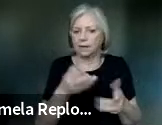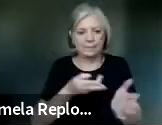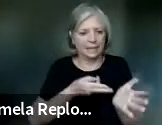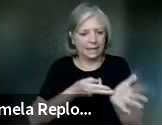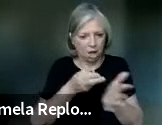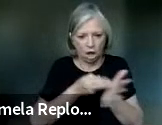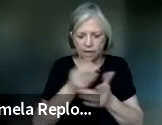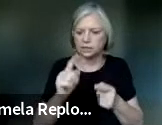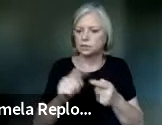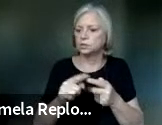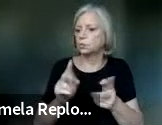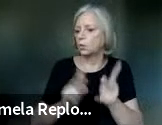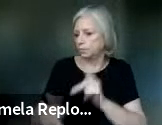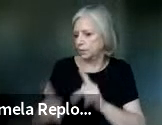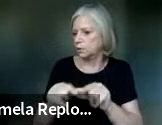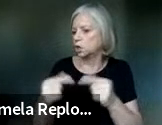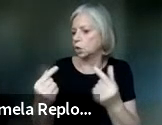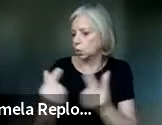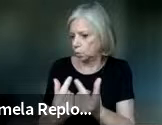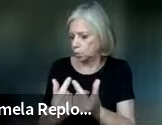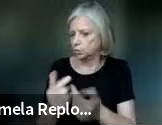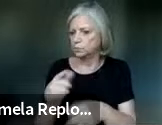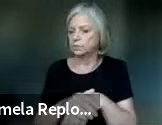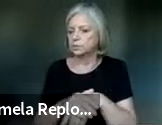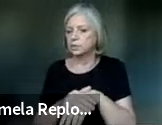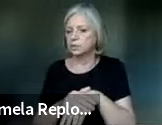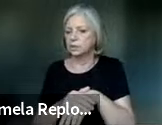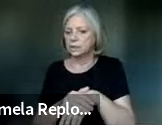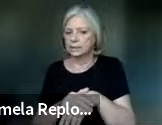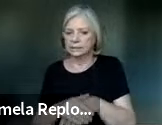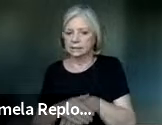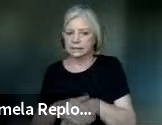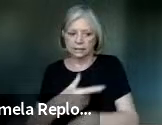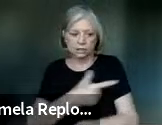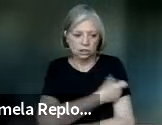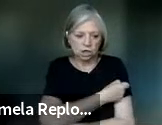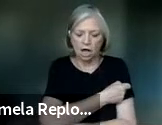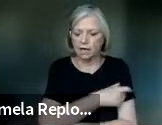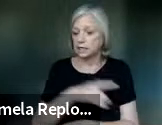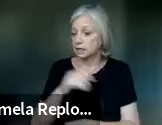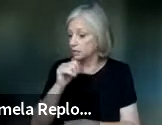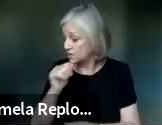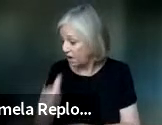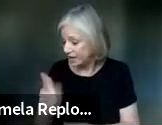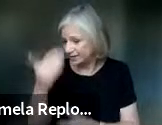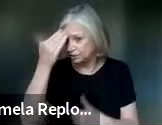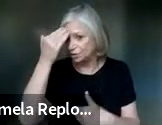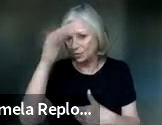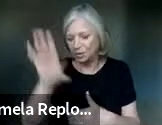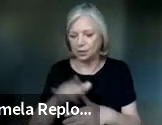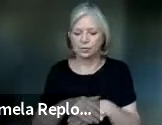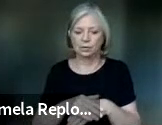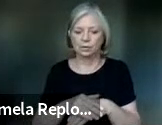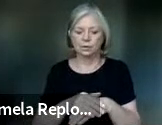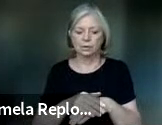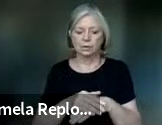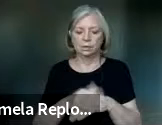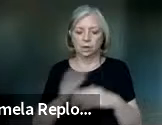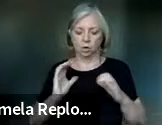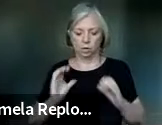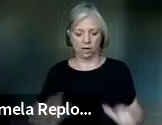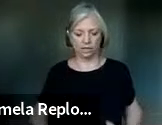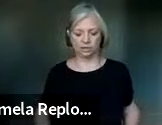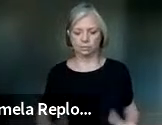in groups where there's no real obvious way to discern who may be vaccinated or not, customers potentially coming in. Is there